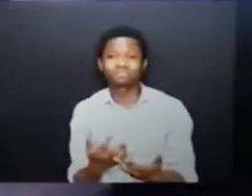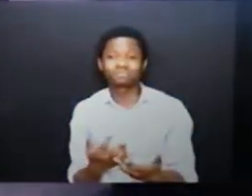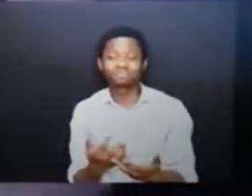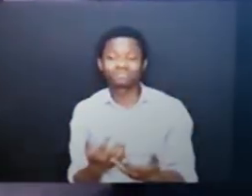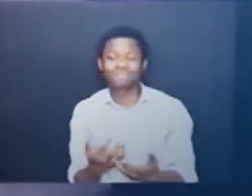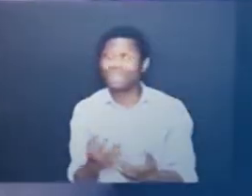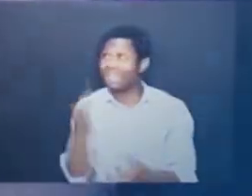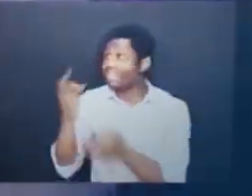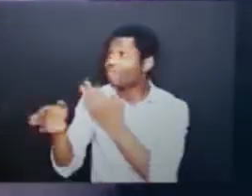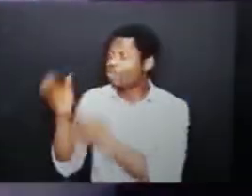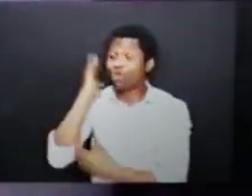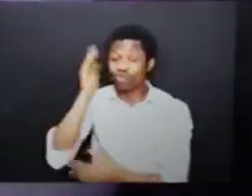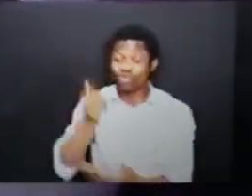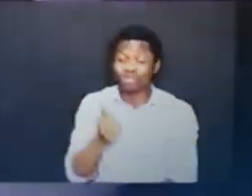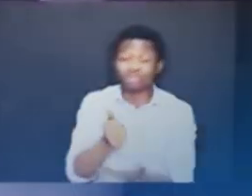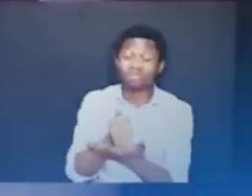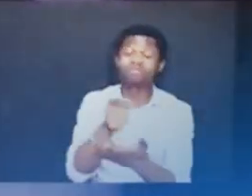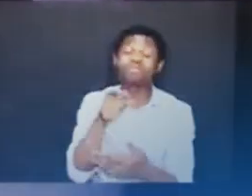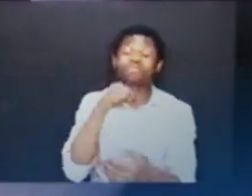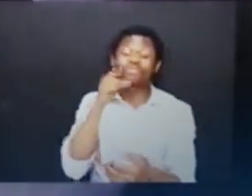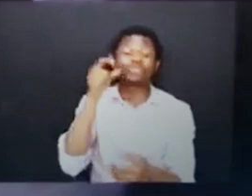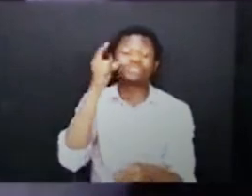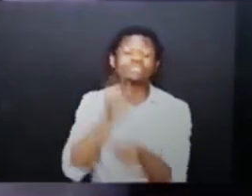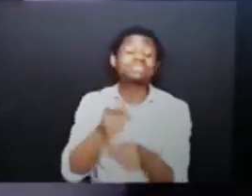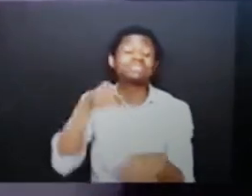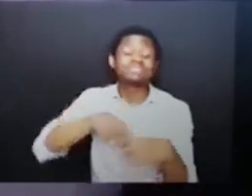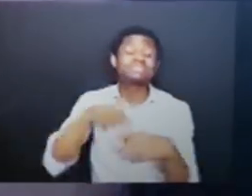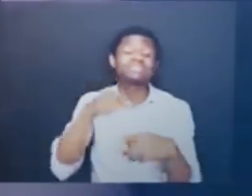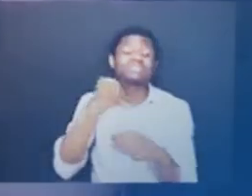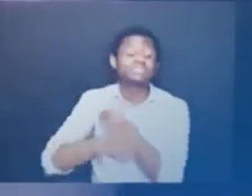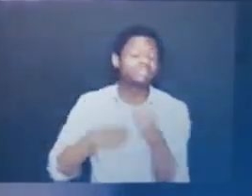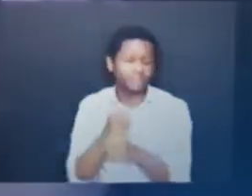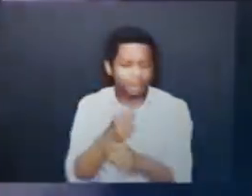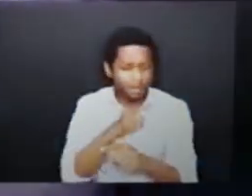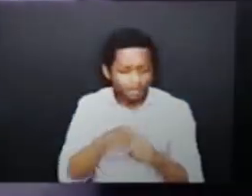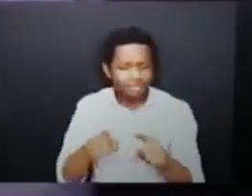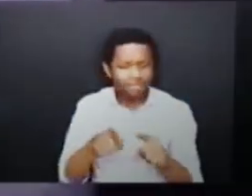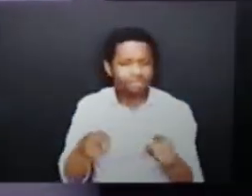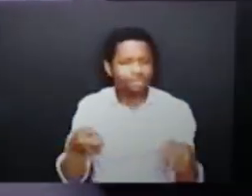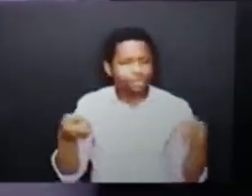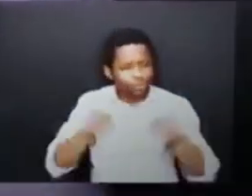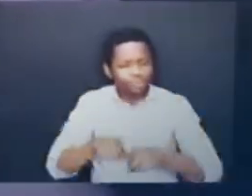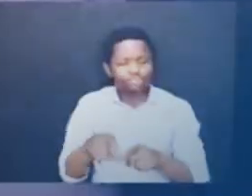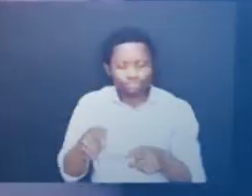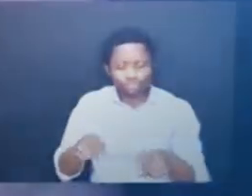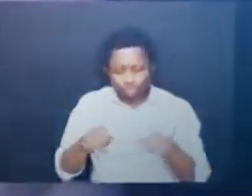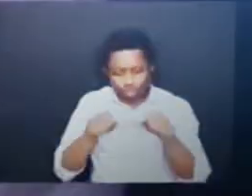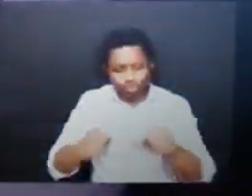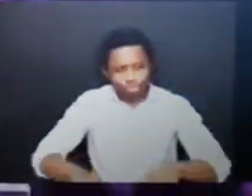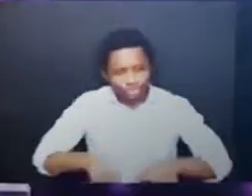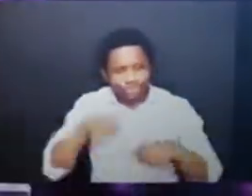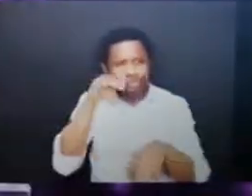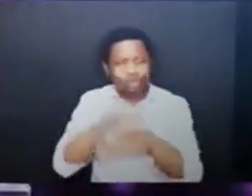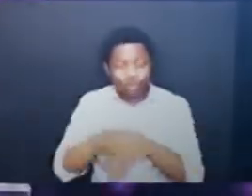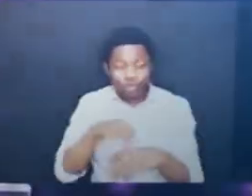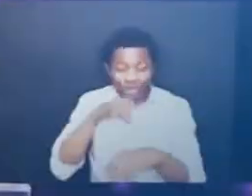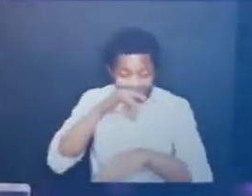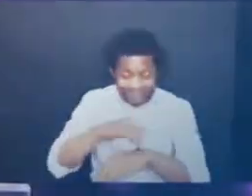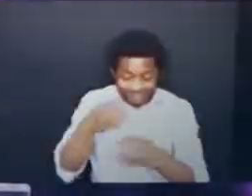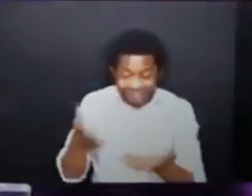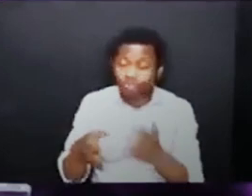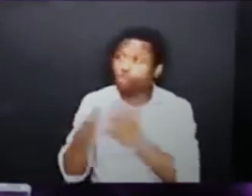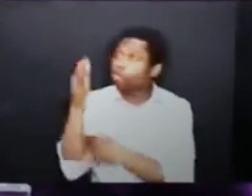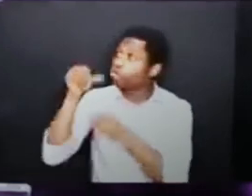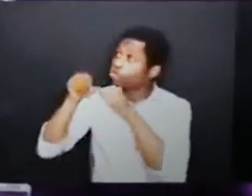about this year. It is about you. As long as you exist on this earth, and God remains